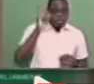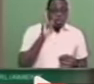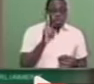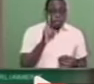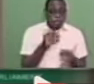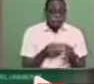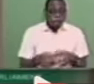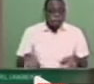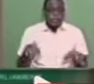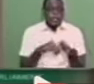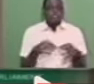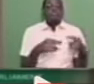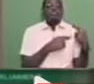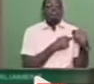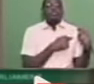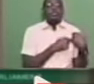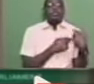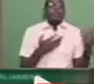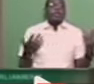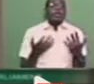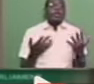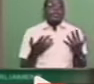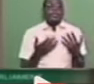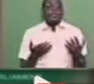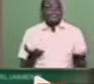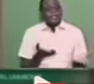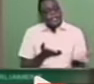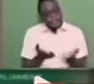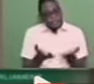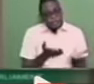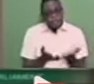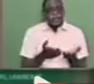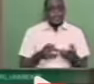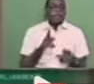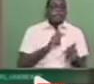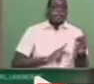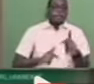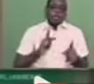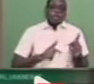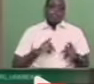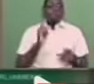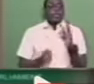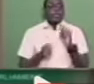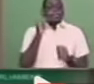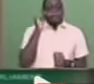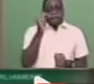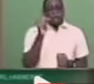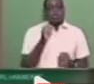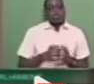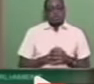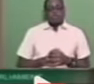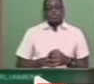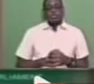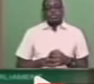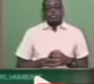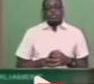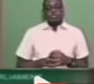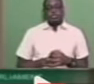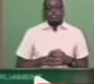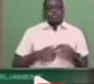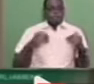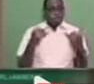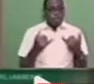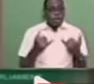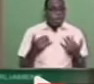the employers. And the employers are the people of Trinidad and Tobago. Right now, outside these walls,